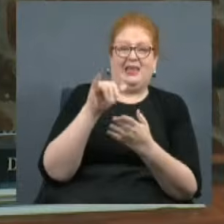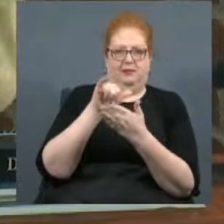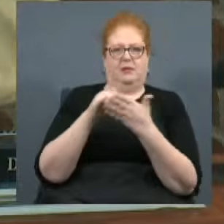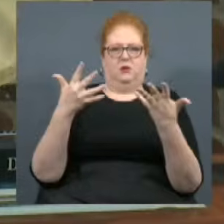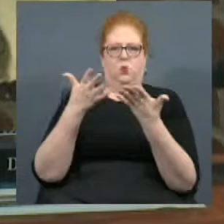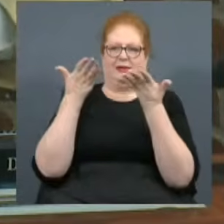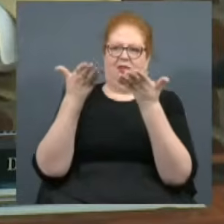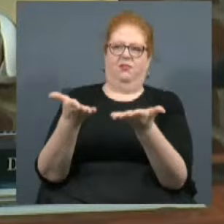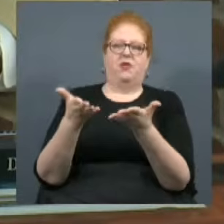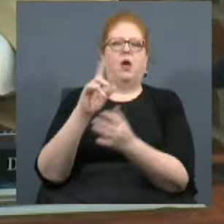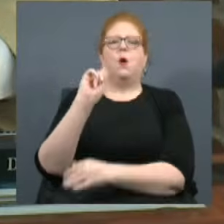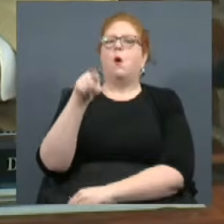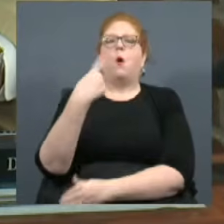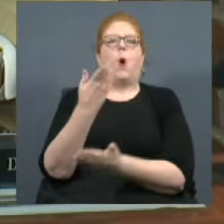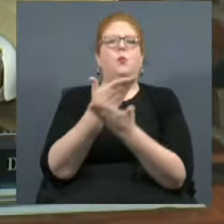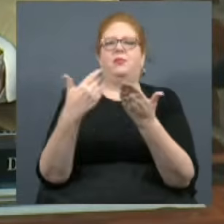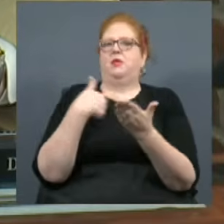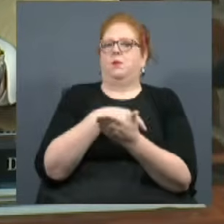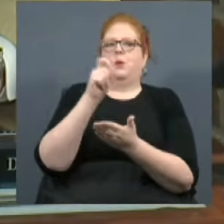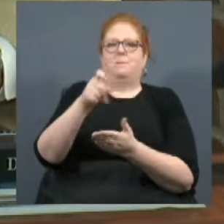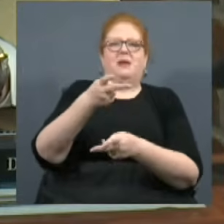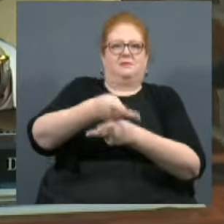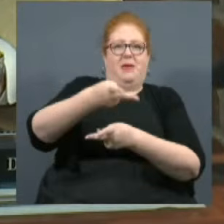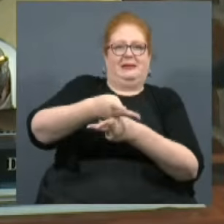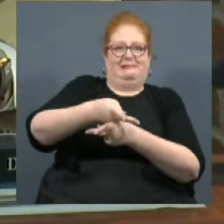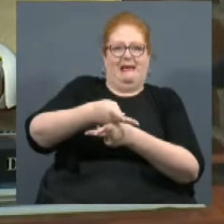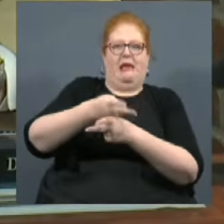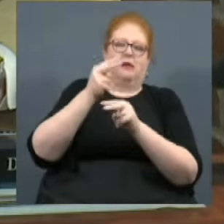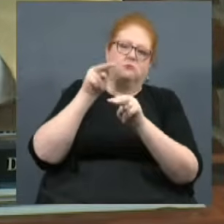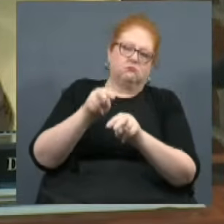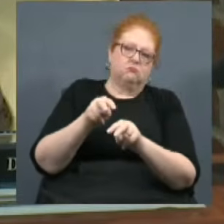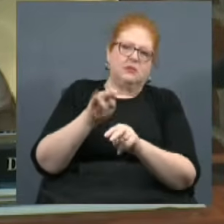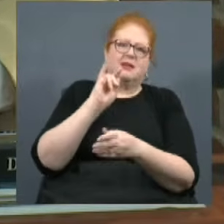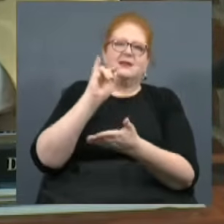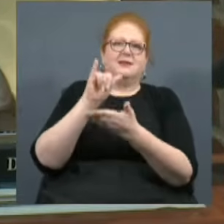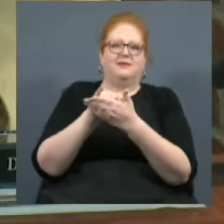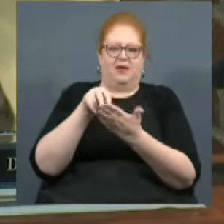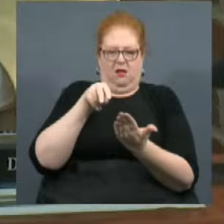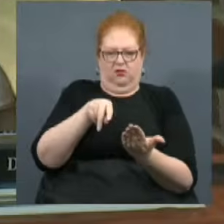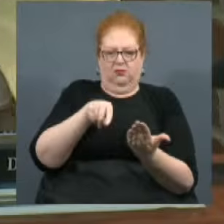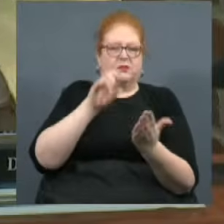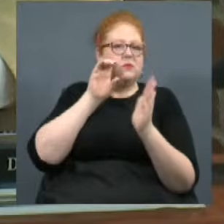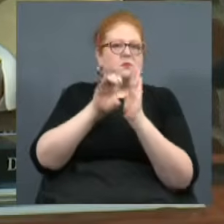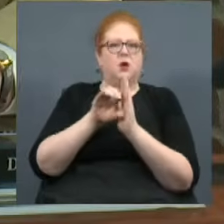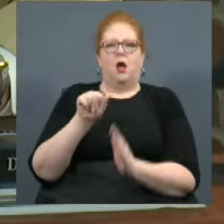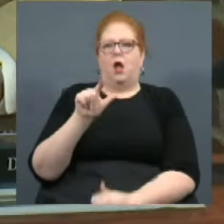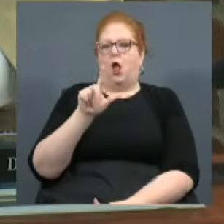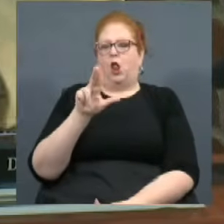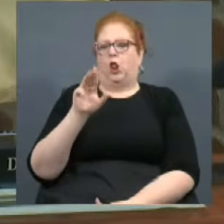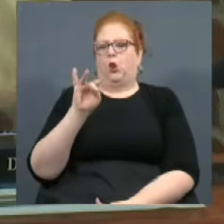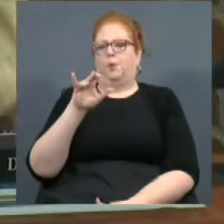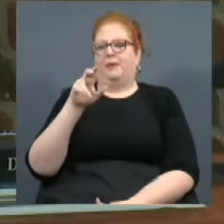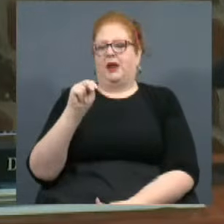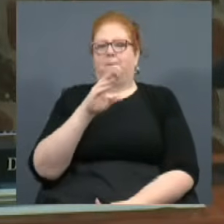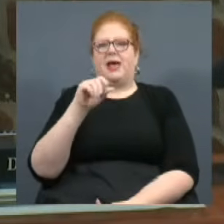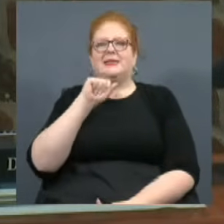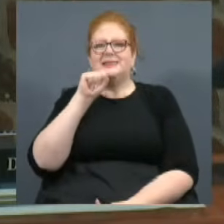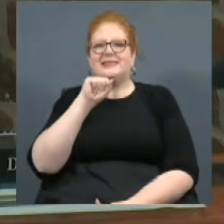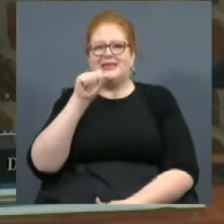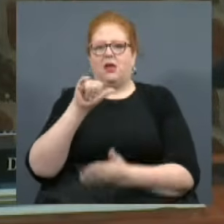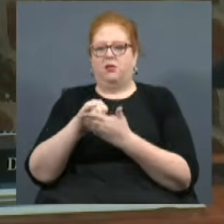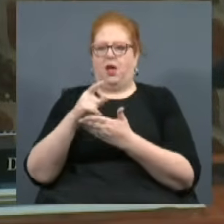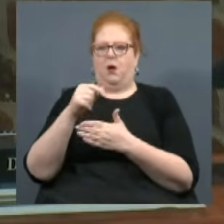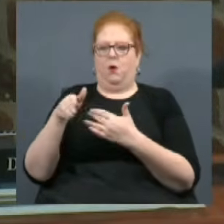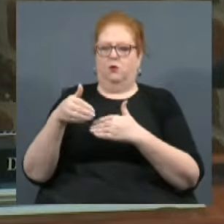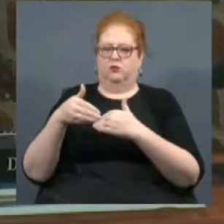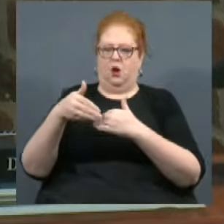have to maintain, if you look at this picture, is that aluminum and steel that goes across there in the concrete. So it is not a hard